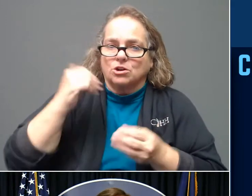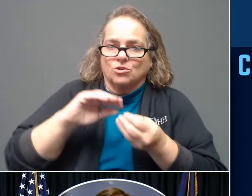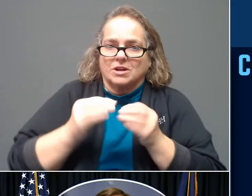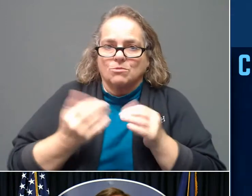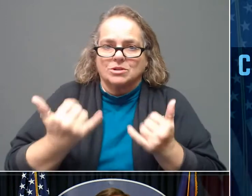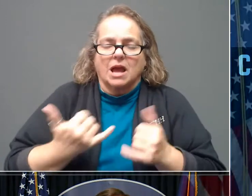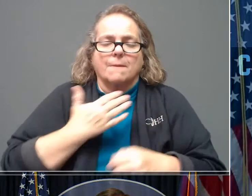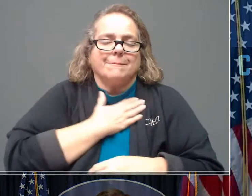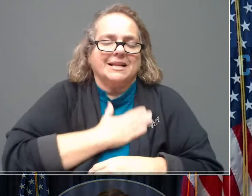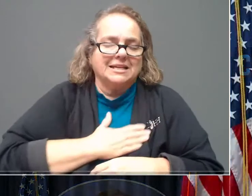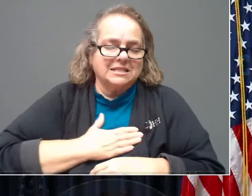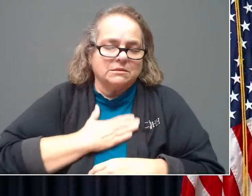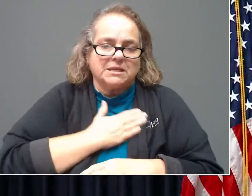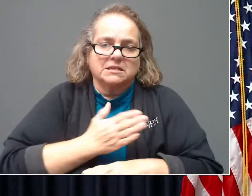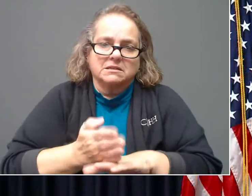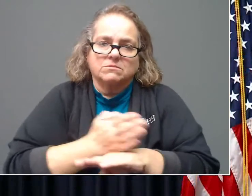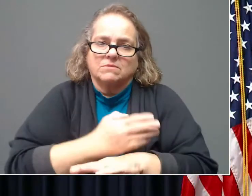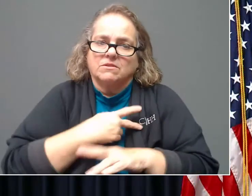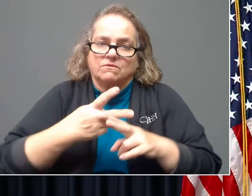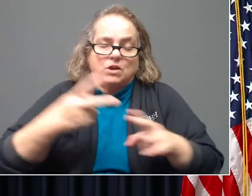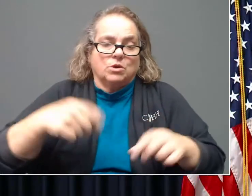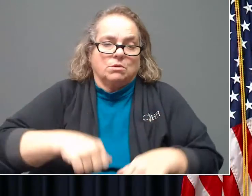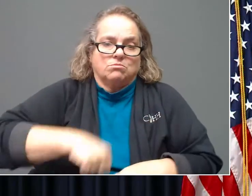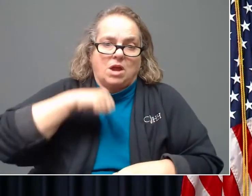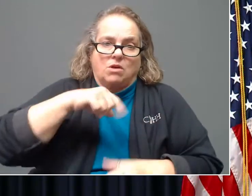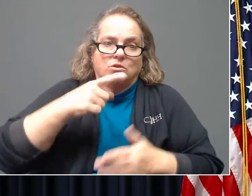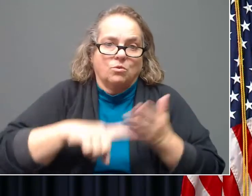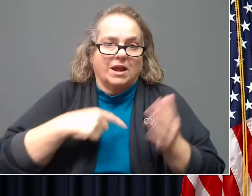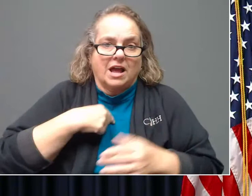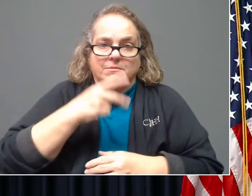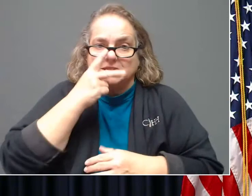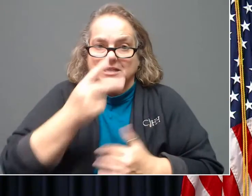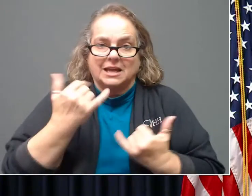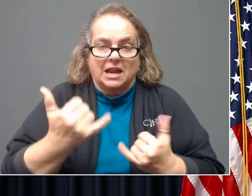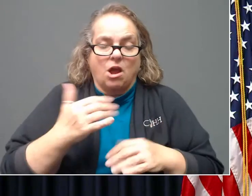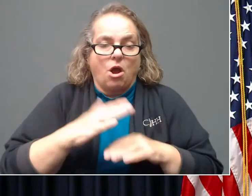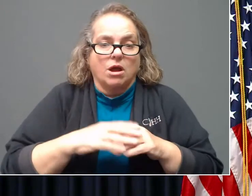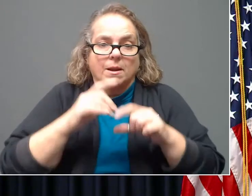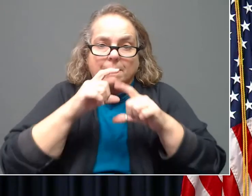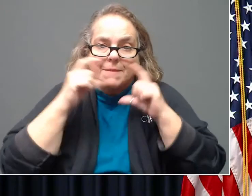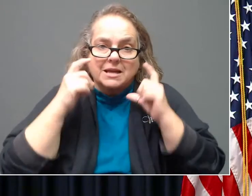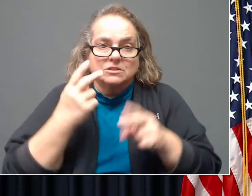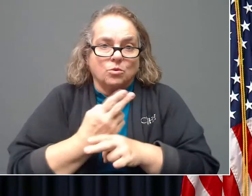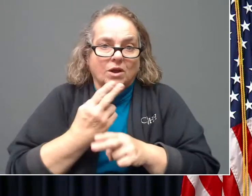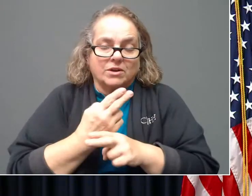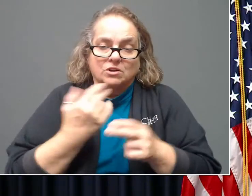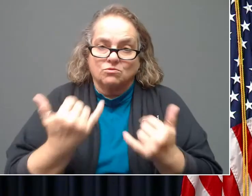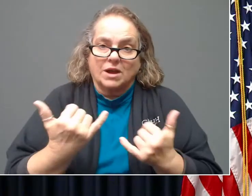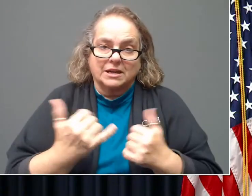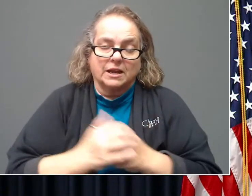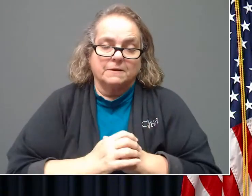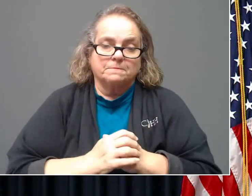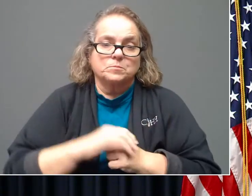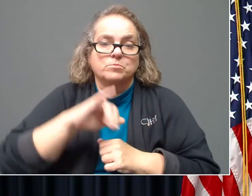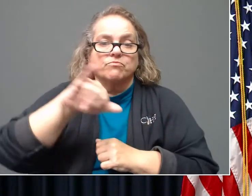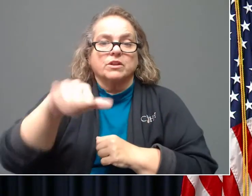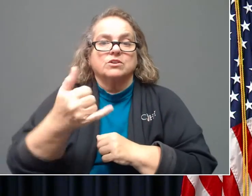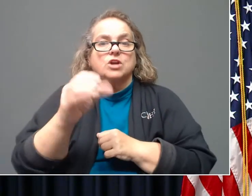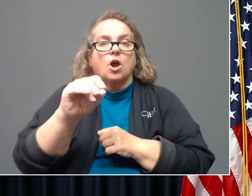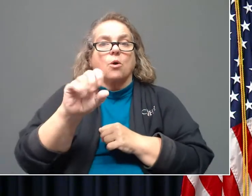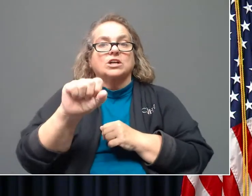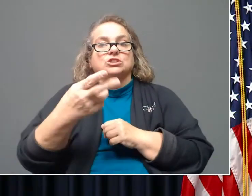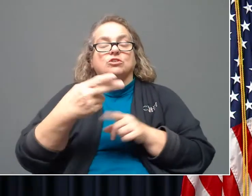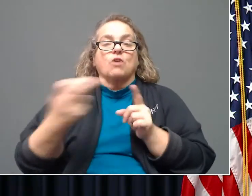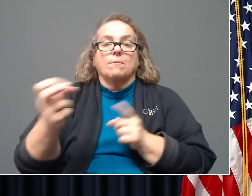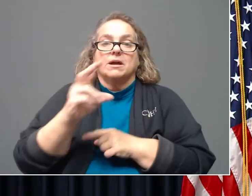I'm very proud of what we're seeing on mask wearing right now. Josh James from WUKY.